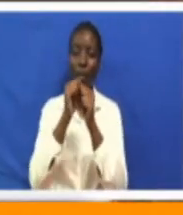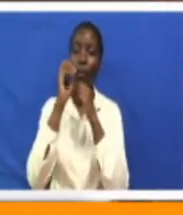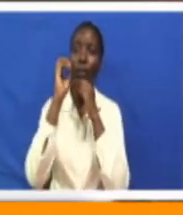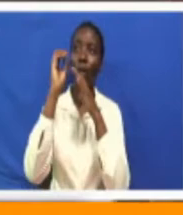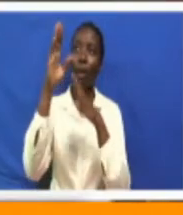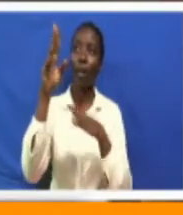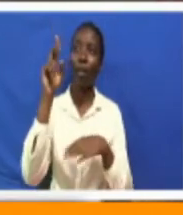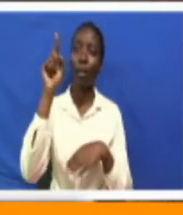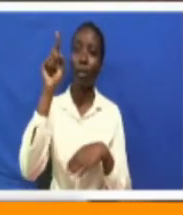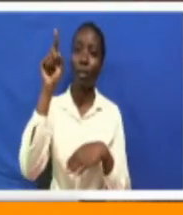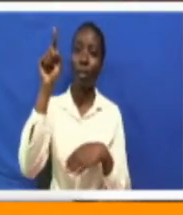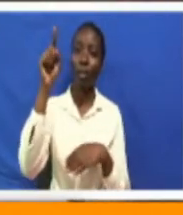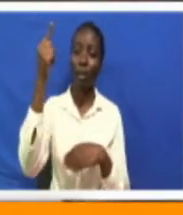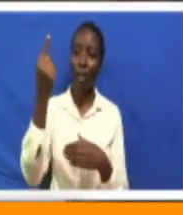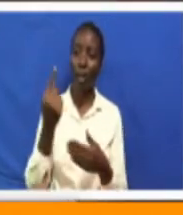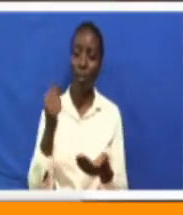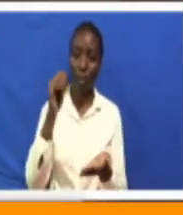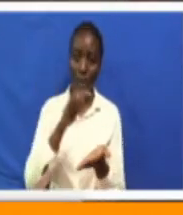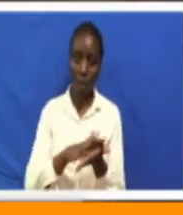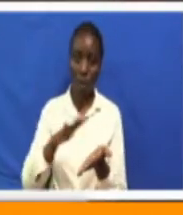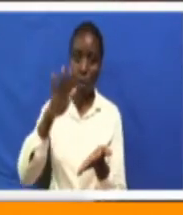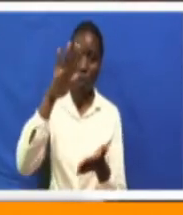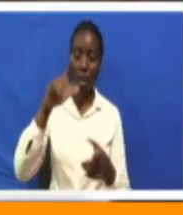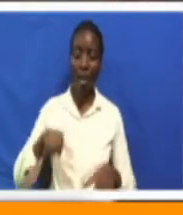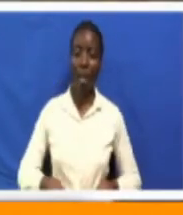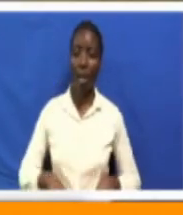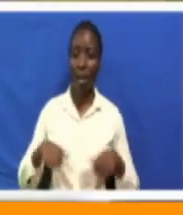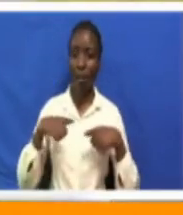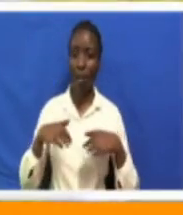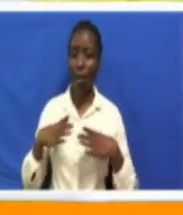thank you foreign